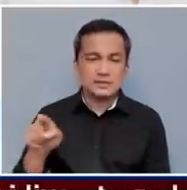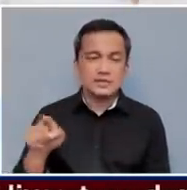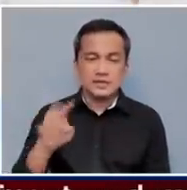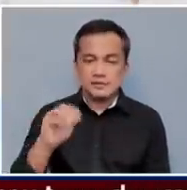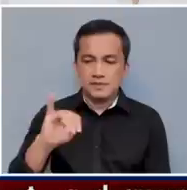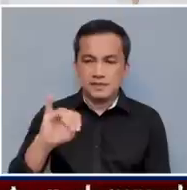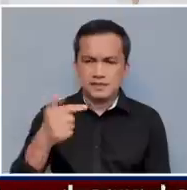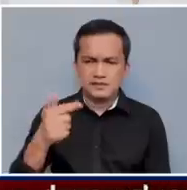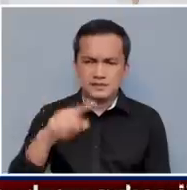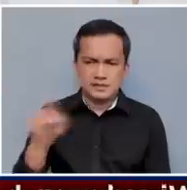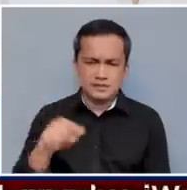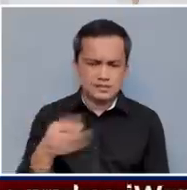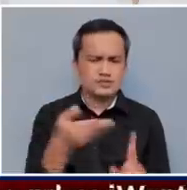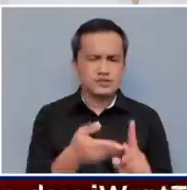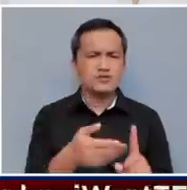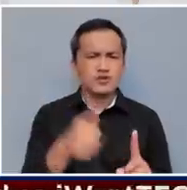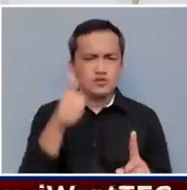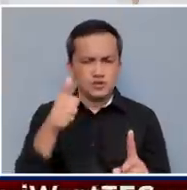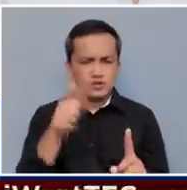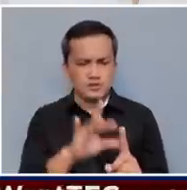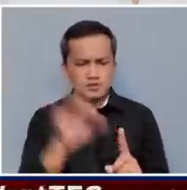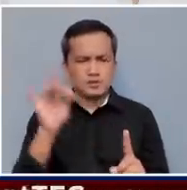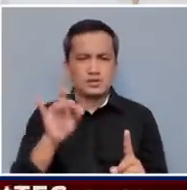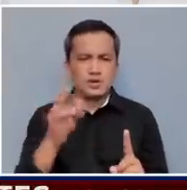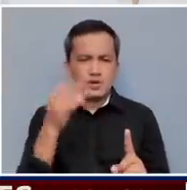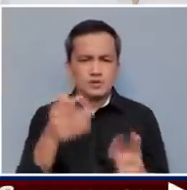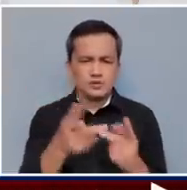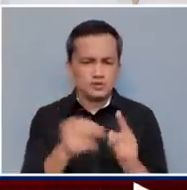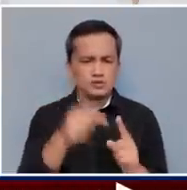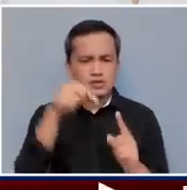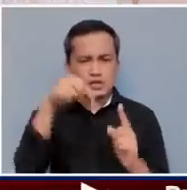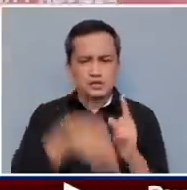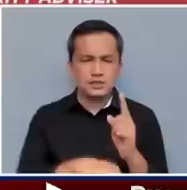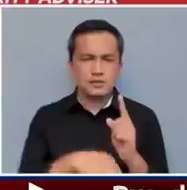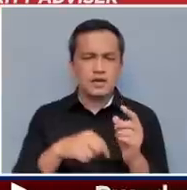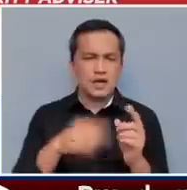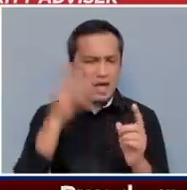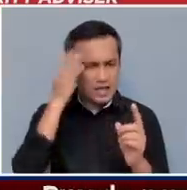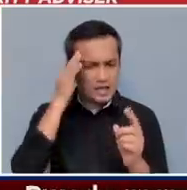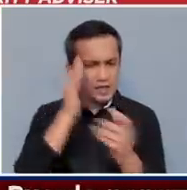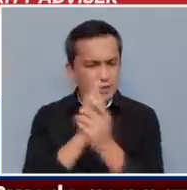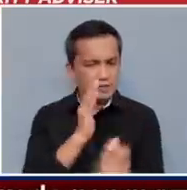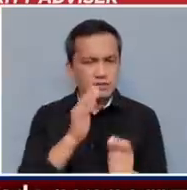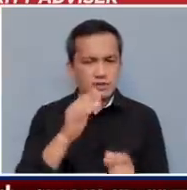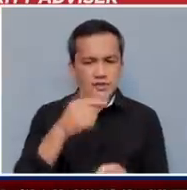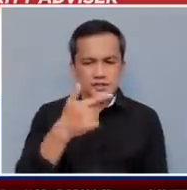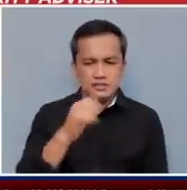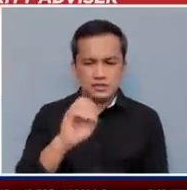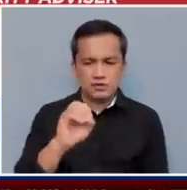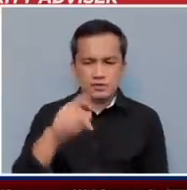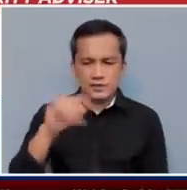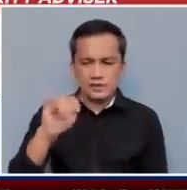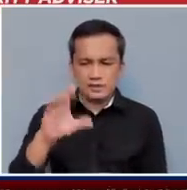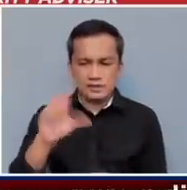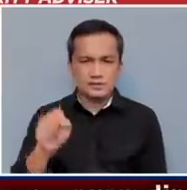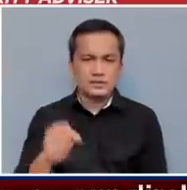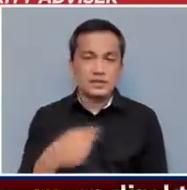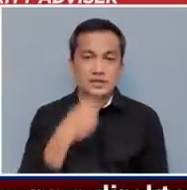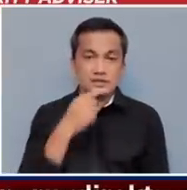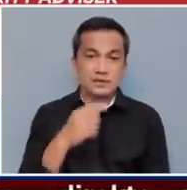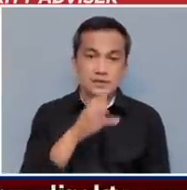Carlos para sa posisyon dahil sa kanyang malalim na kaalaman sa geopolitics. Sabi naman ni Senator-elect Cheese